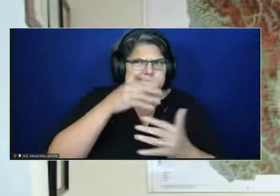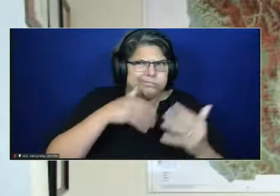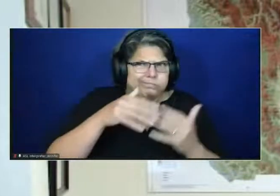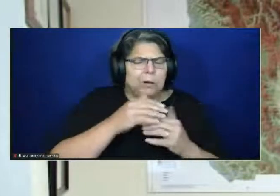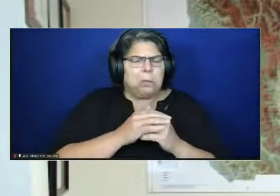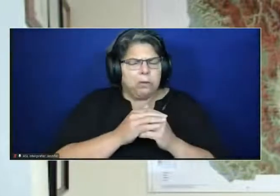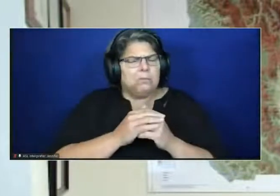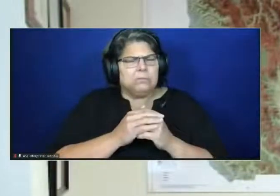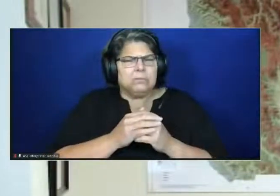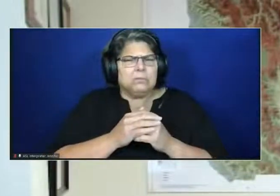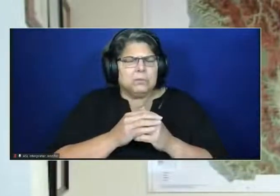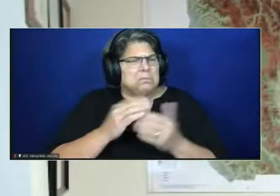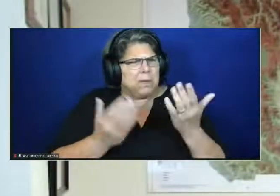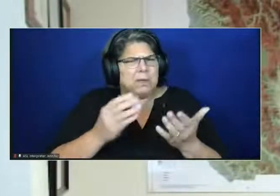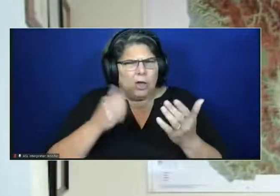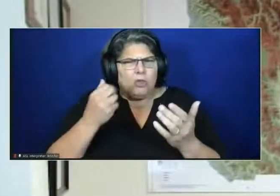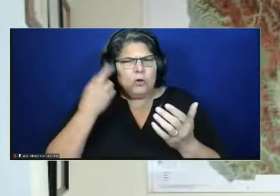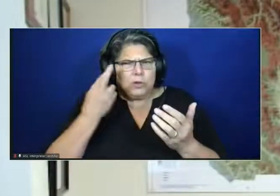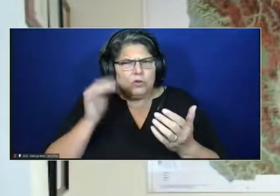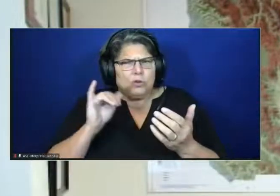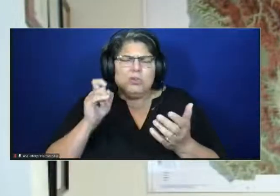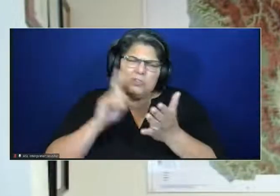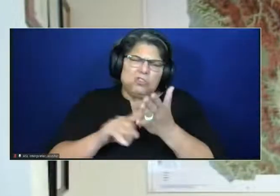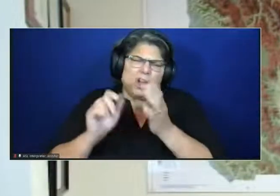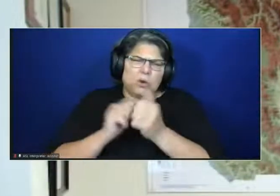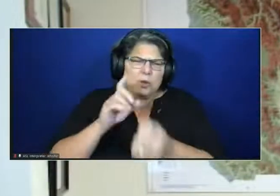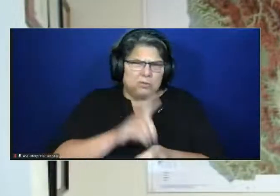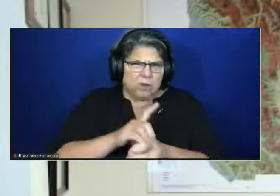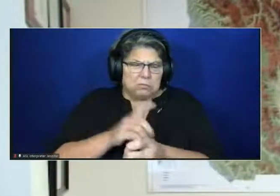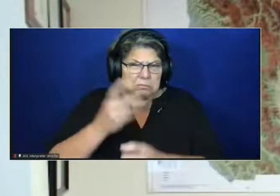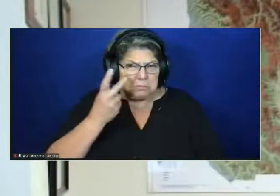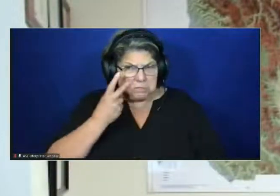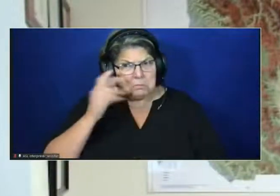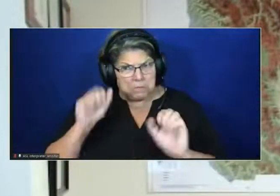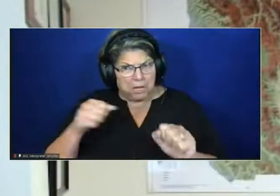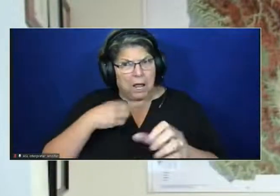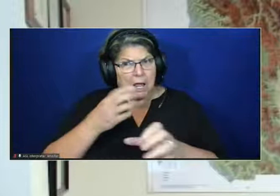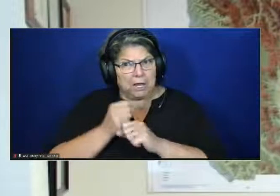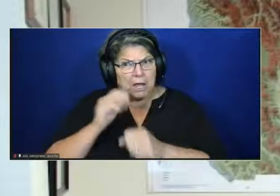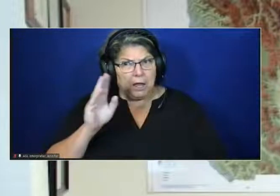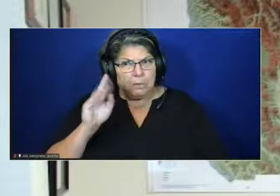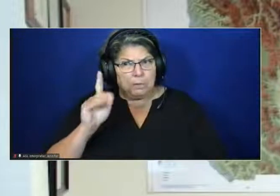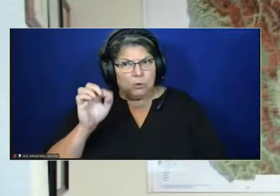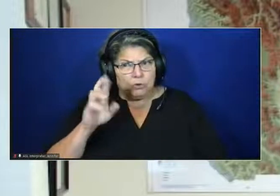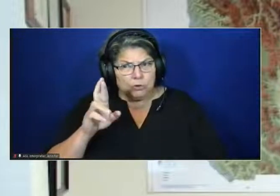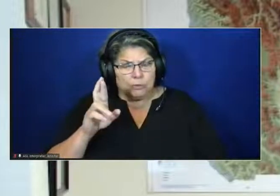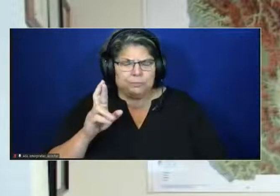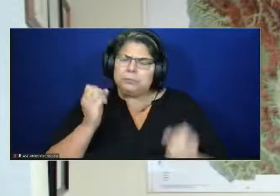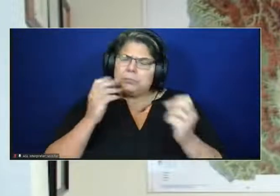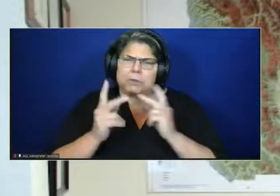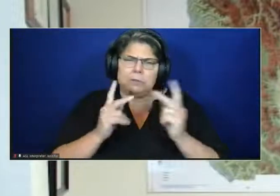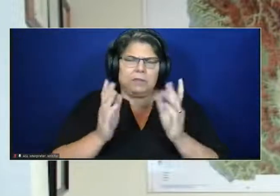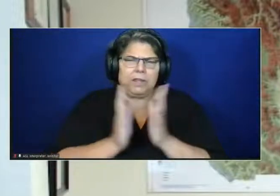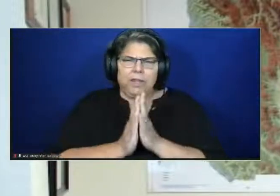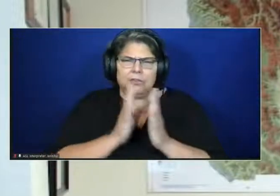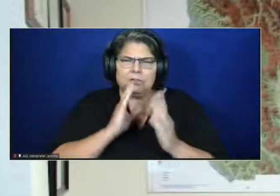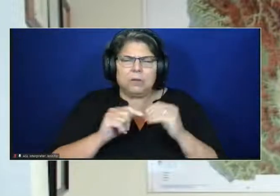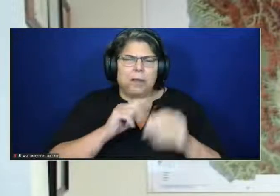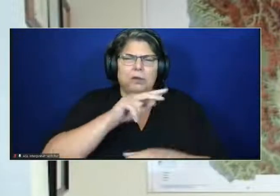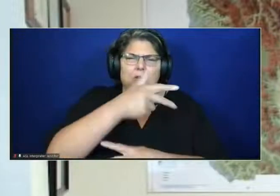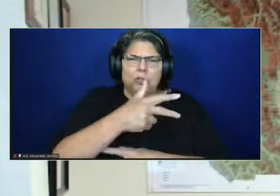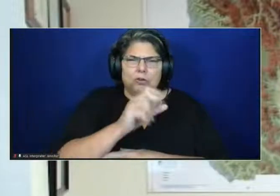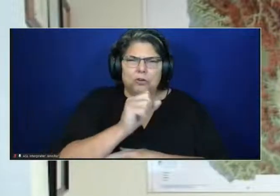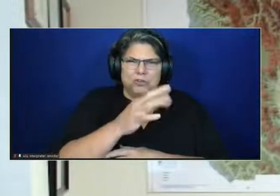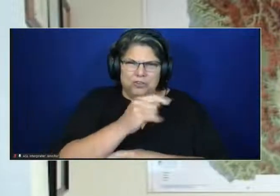with their physicians to see if they really should get a booster. And just because it's a question that's always asked together with third shots, let me just